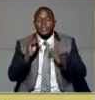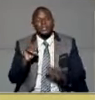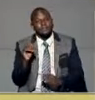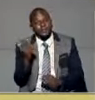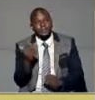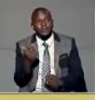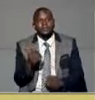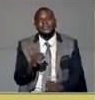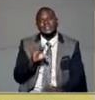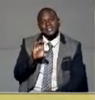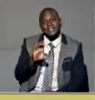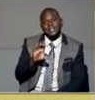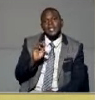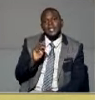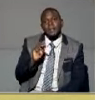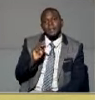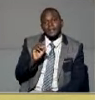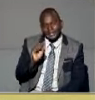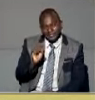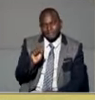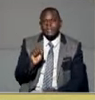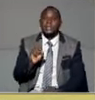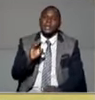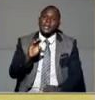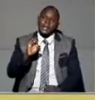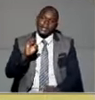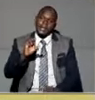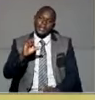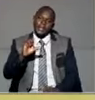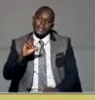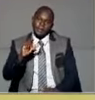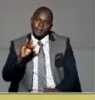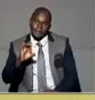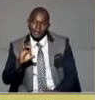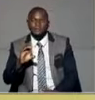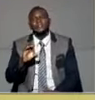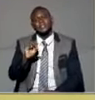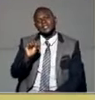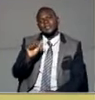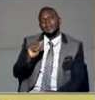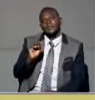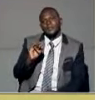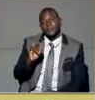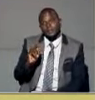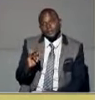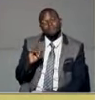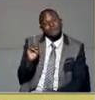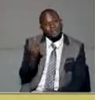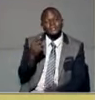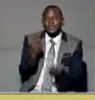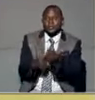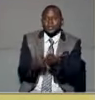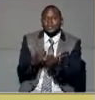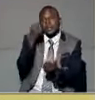was CMS, Leslie Brown, and then Eric Sabiti was the second archbishop, but first Ugandan or